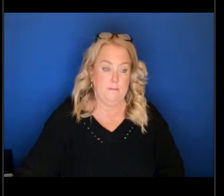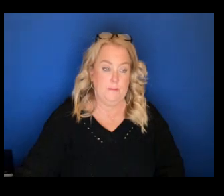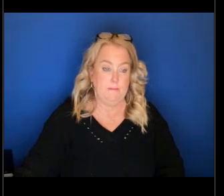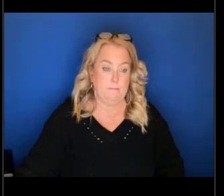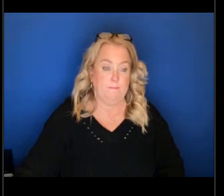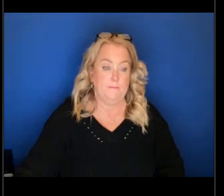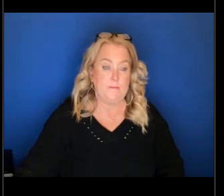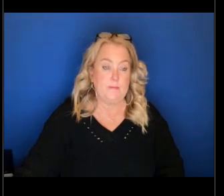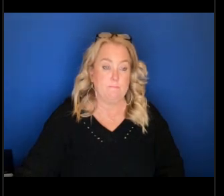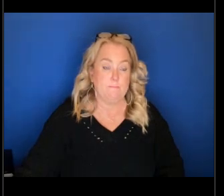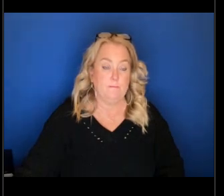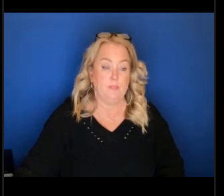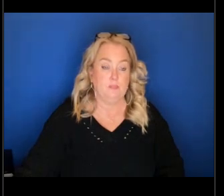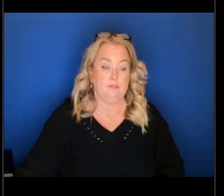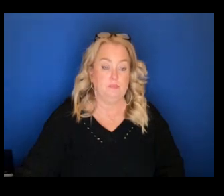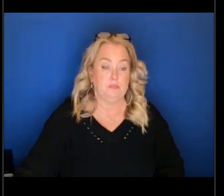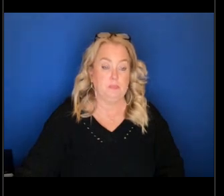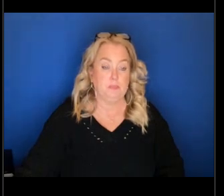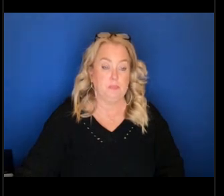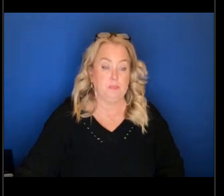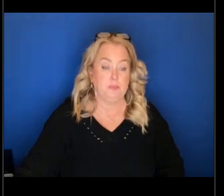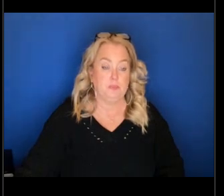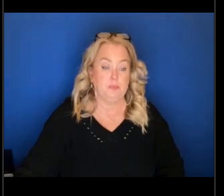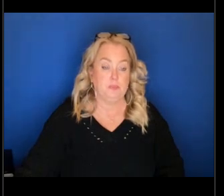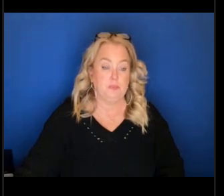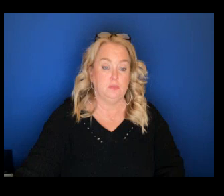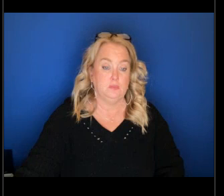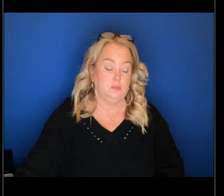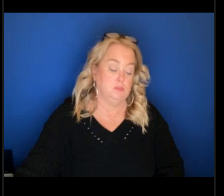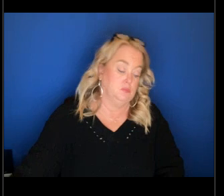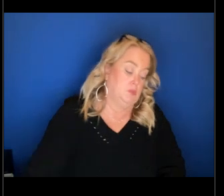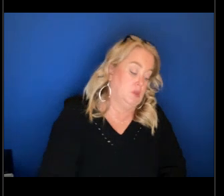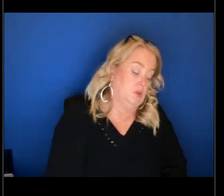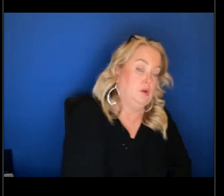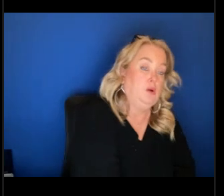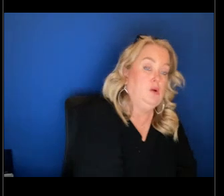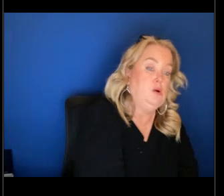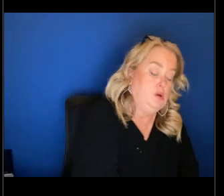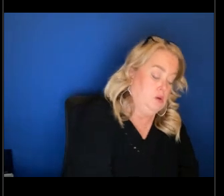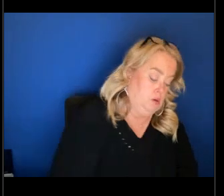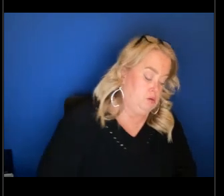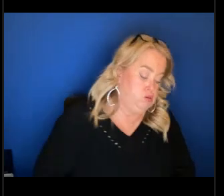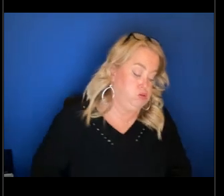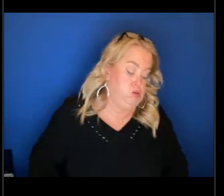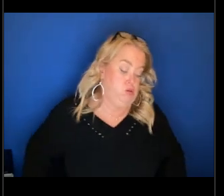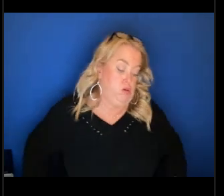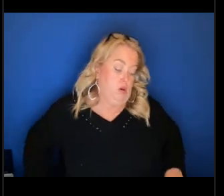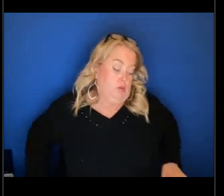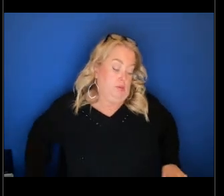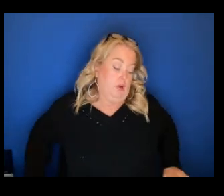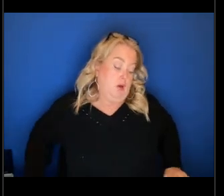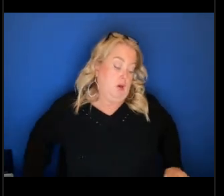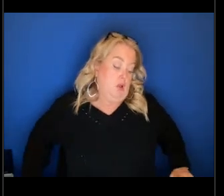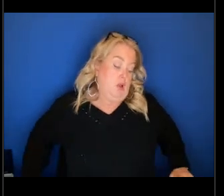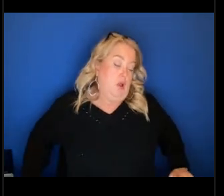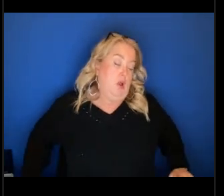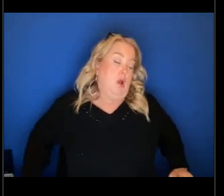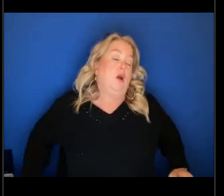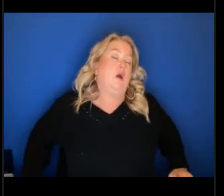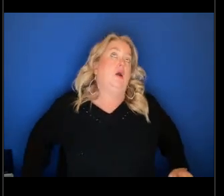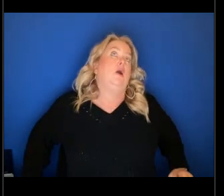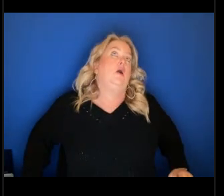And again, this knowledge check reads, a gate latch for a pickleball court on a covered dwelling